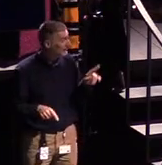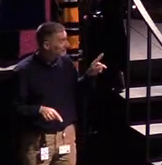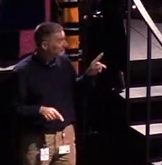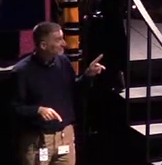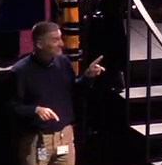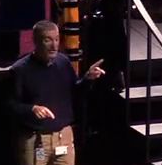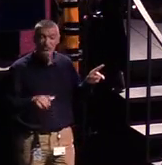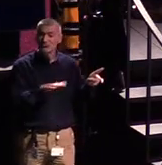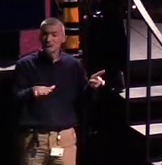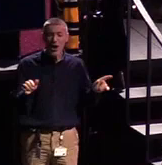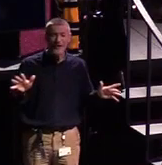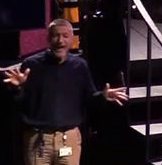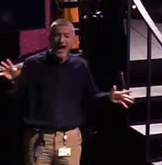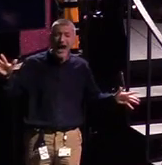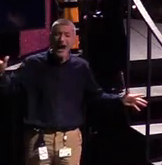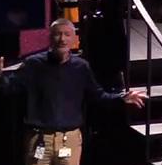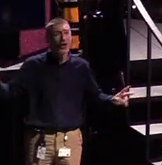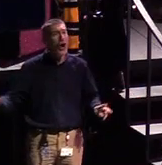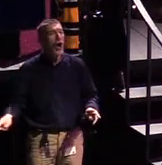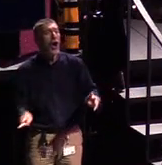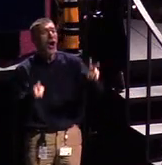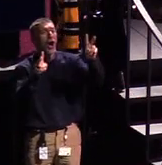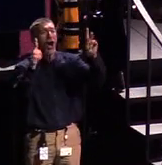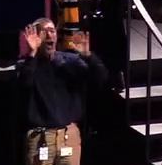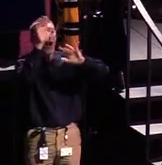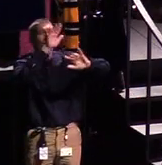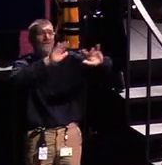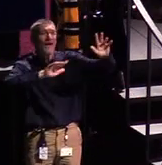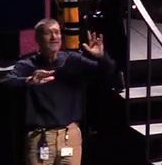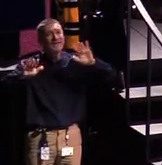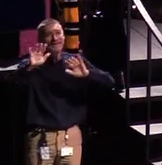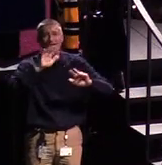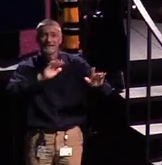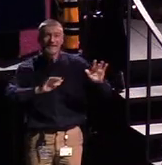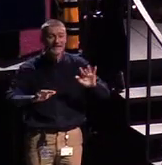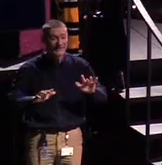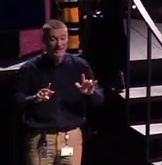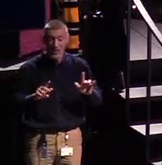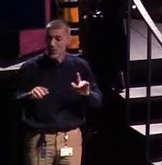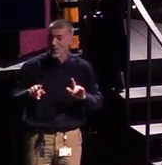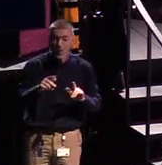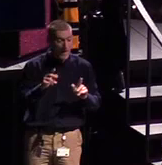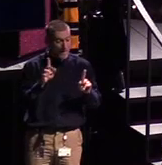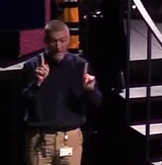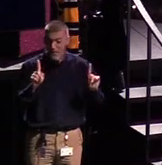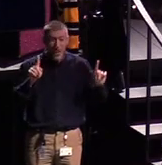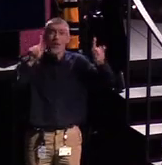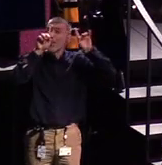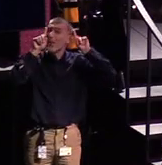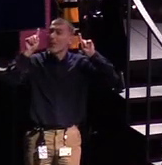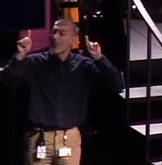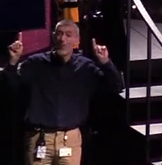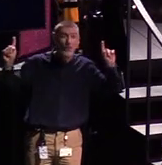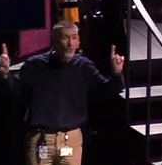stretch arms looks at colorful confetti falls around him he's surrounded by lots of people of different ages and